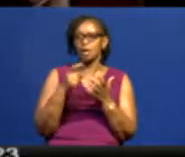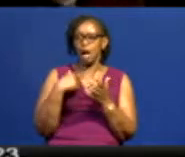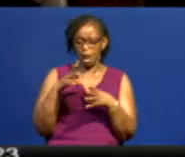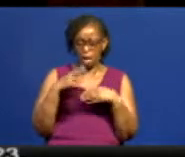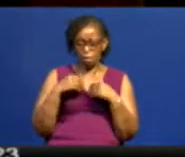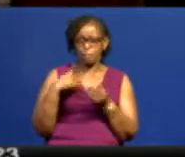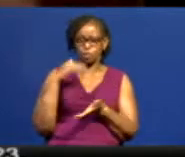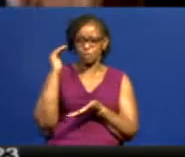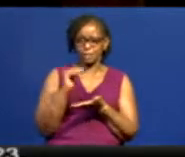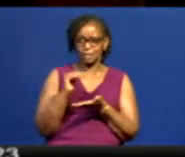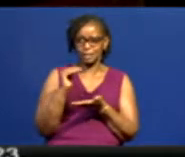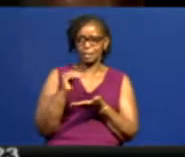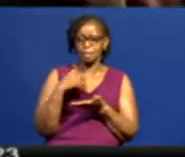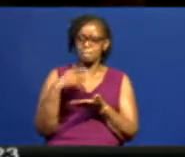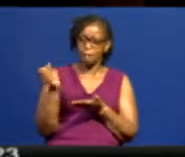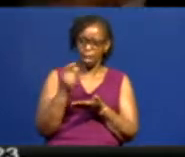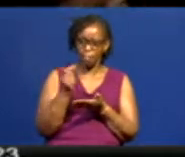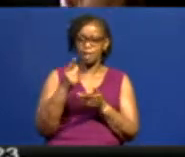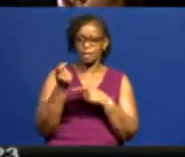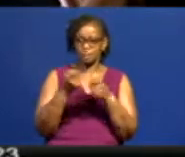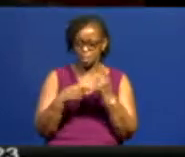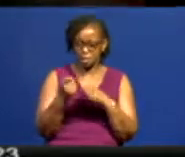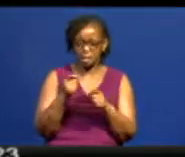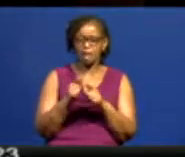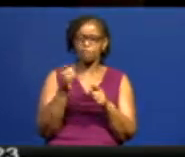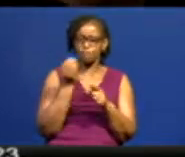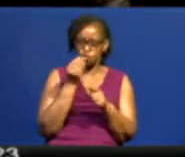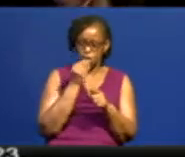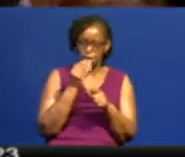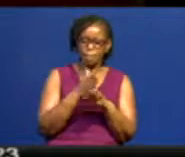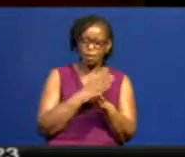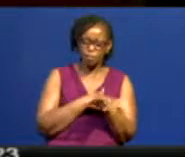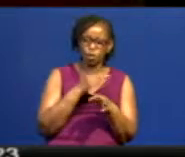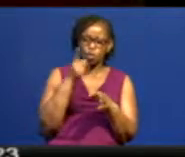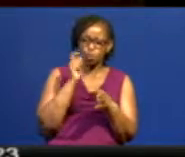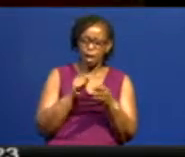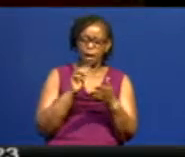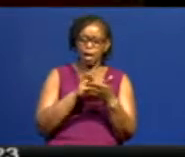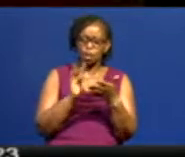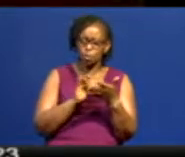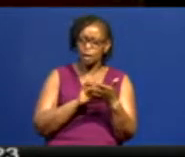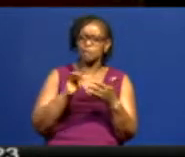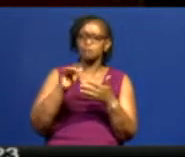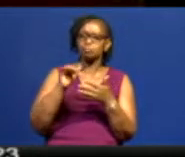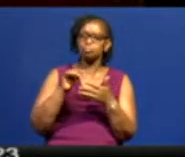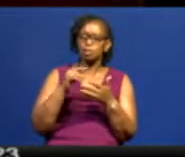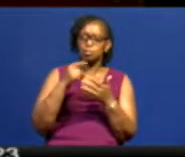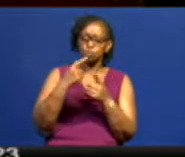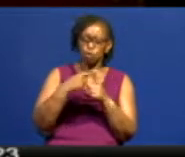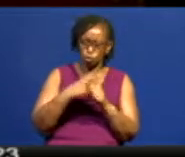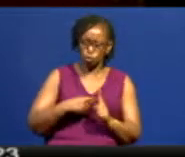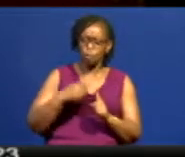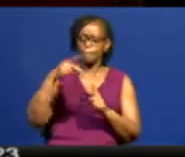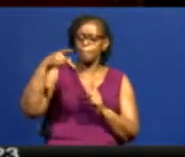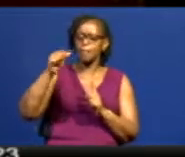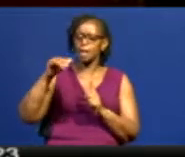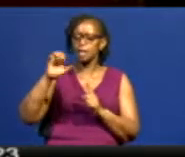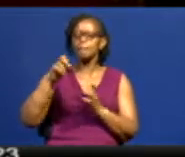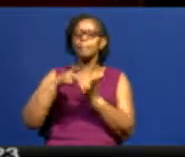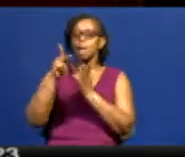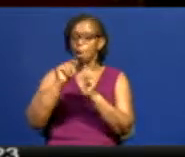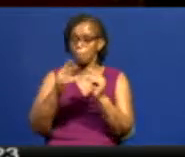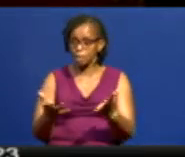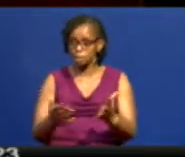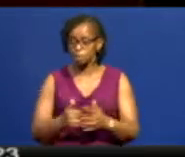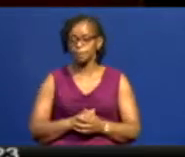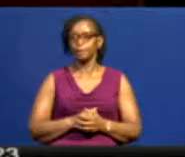my monthly expenses like food before now you calculate a pay. And consequently, so this amendment